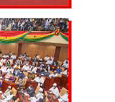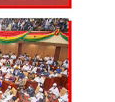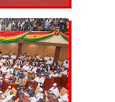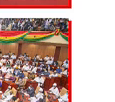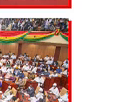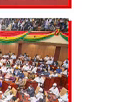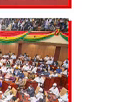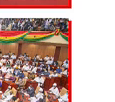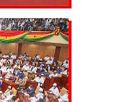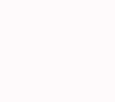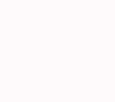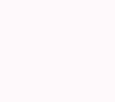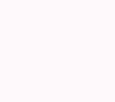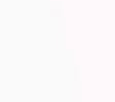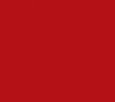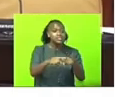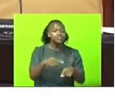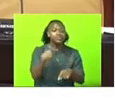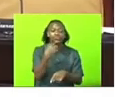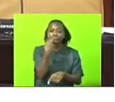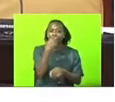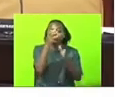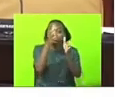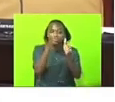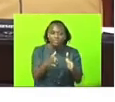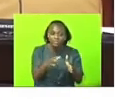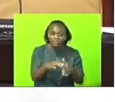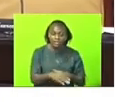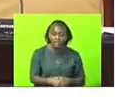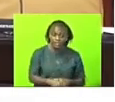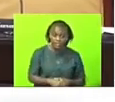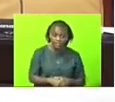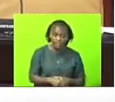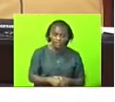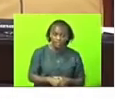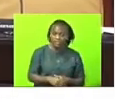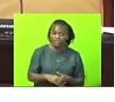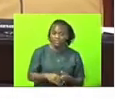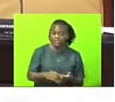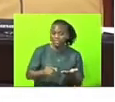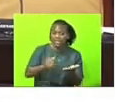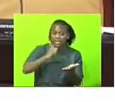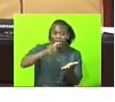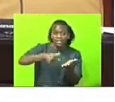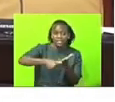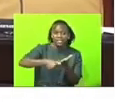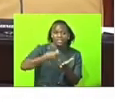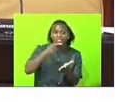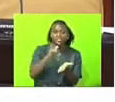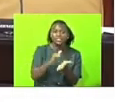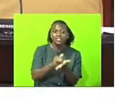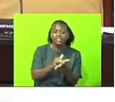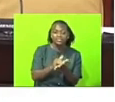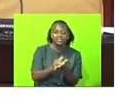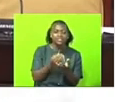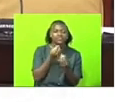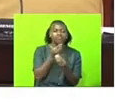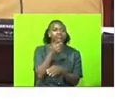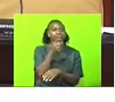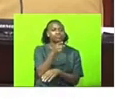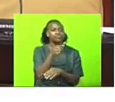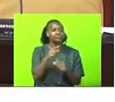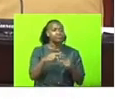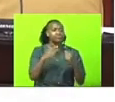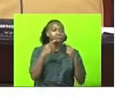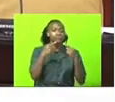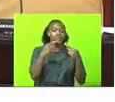first one is, have they left the party? This is in the case of those who have indicated their intention to go